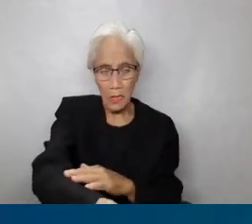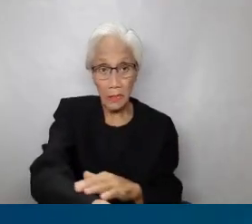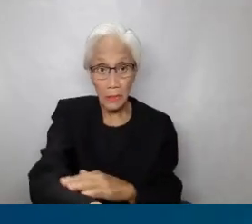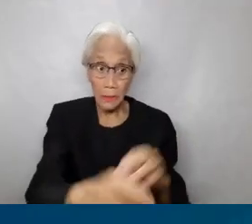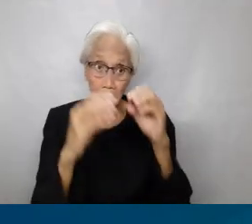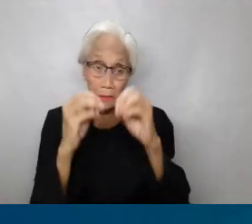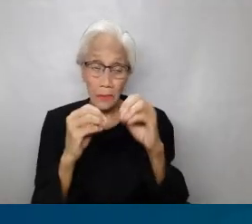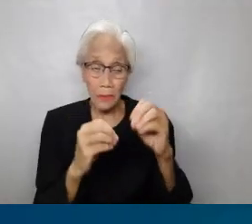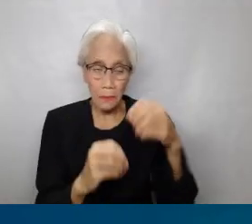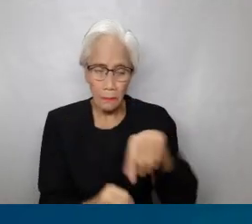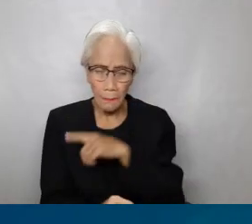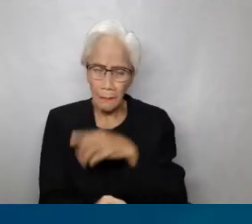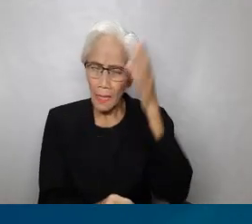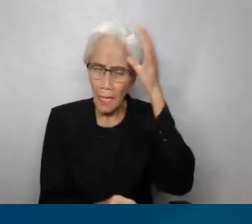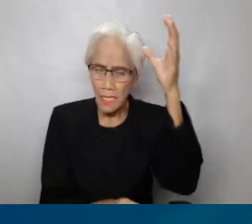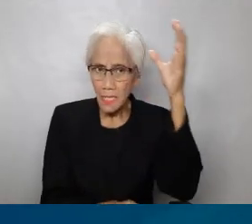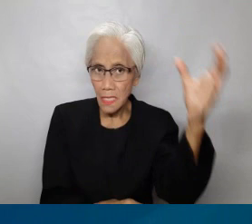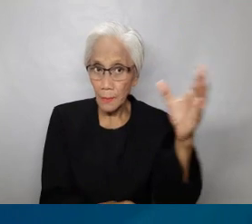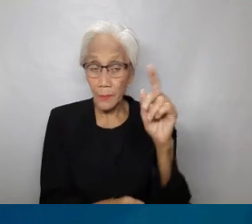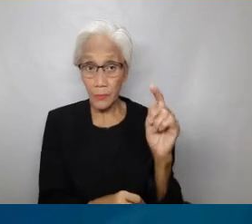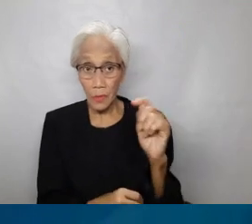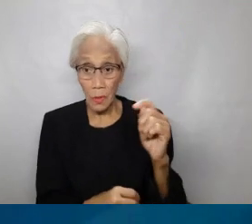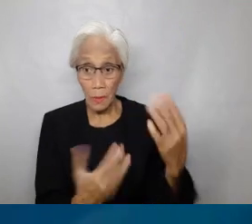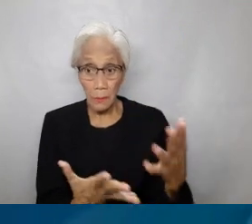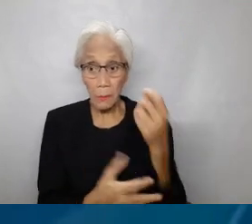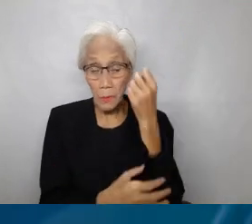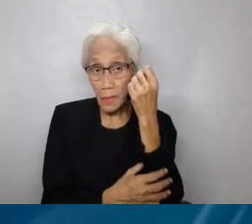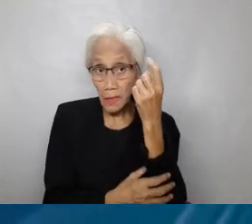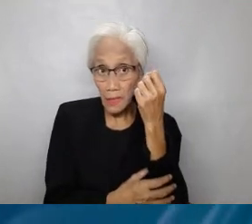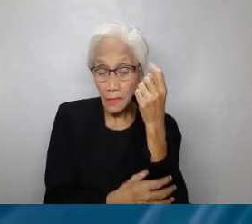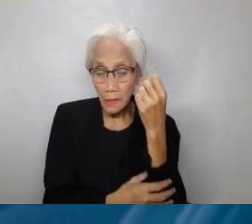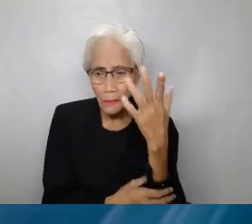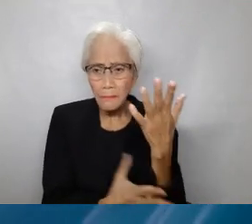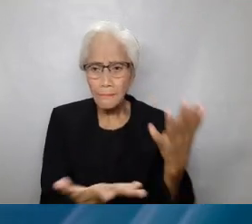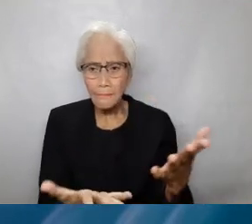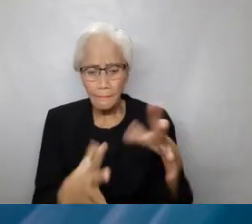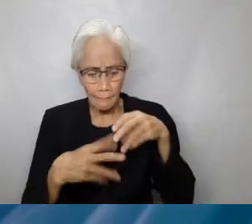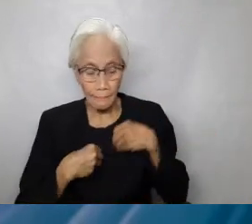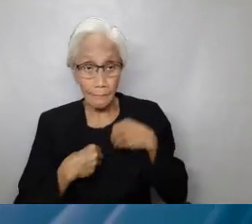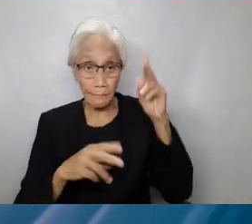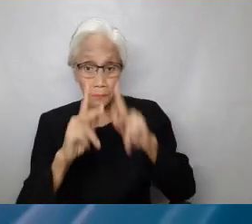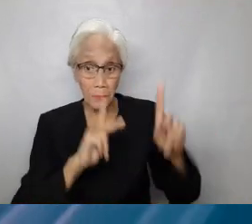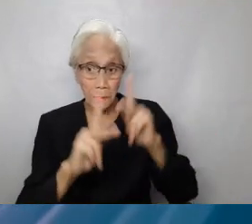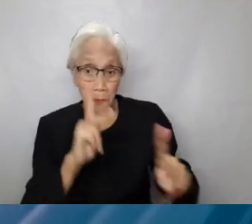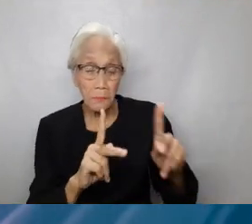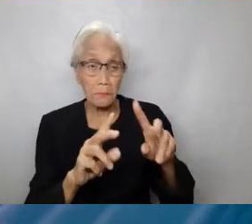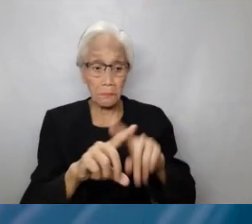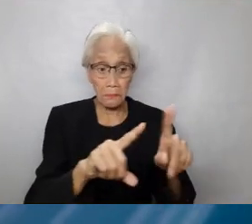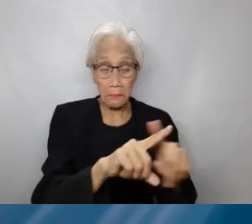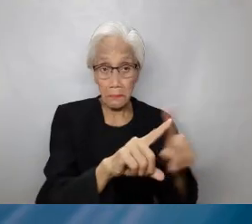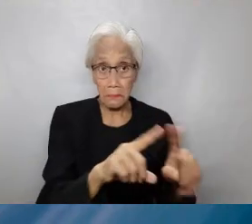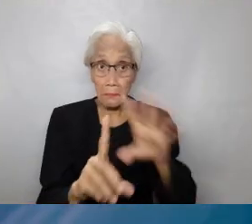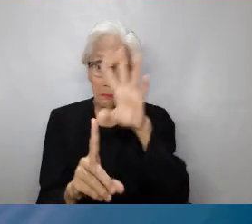orientation, or the color of our skin. Teach us the concept of tolerance. teach us to understand one another. Teach us